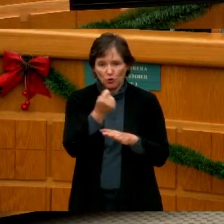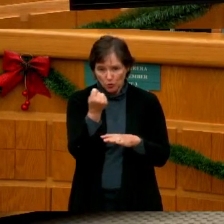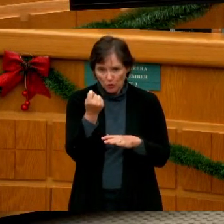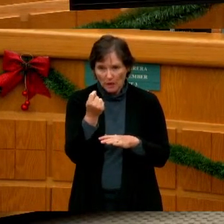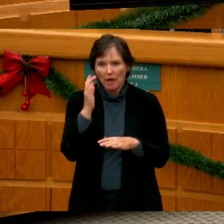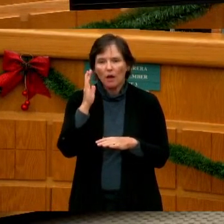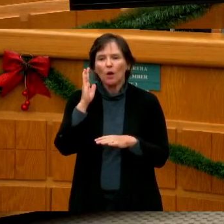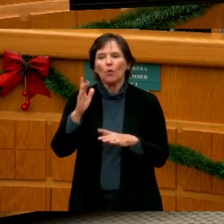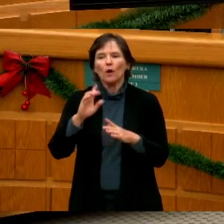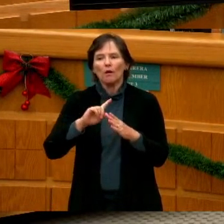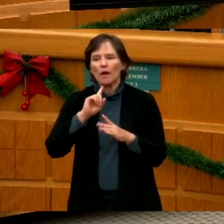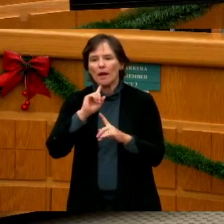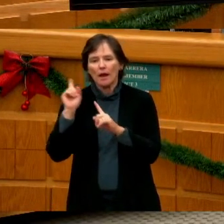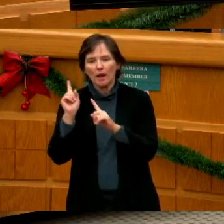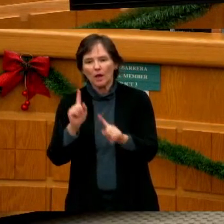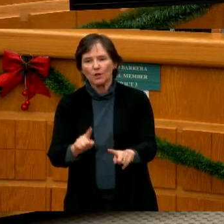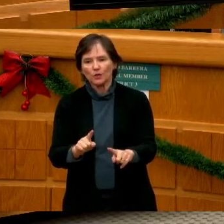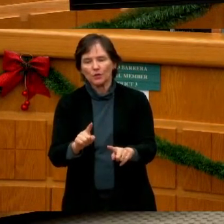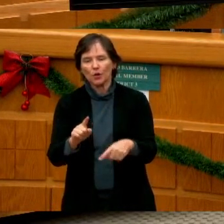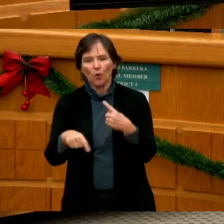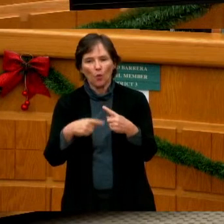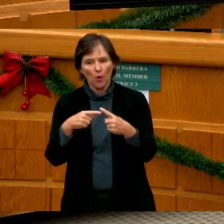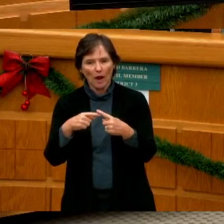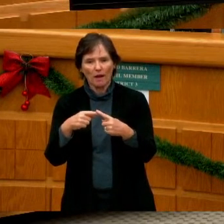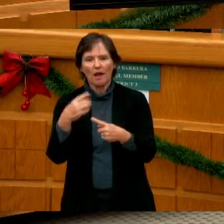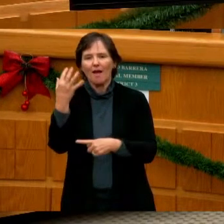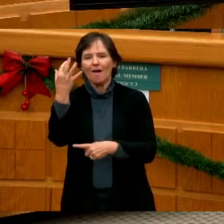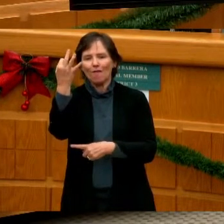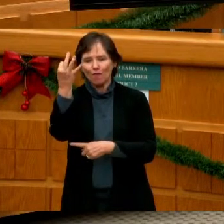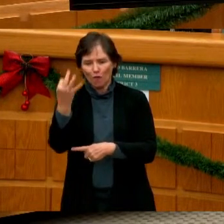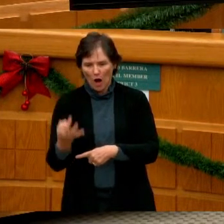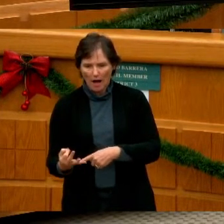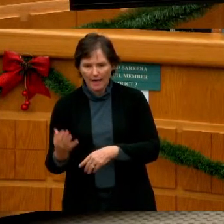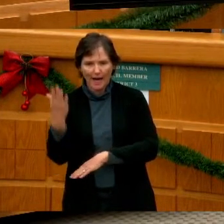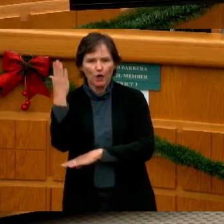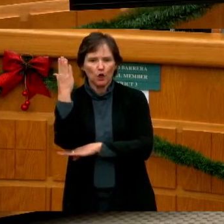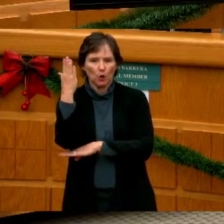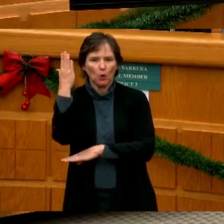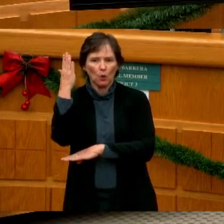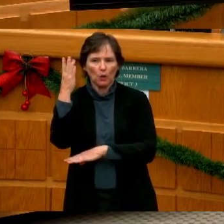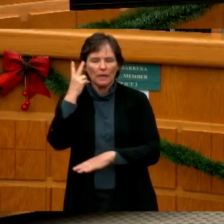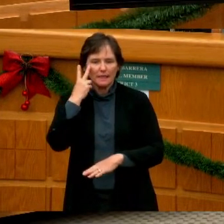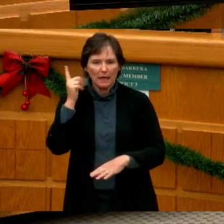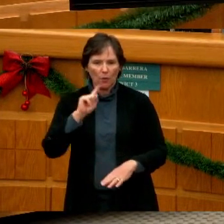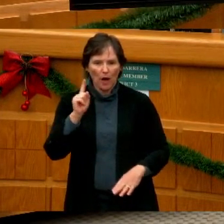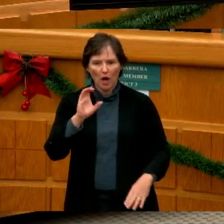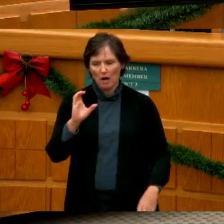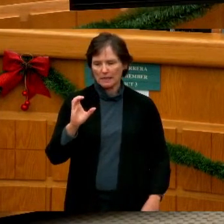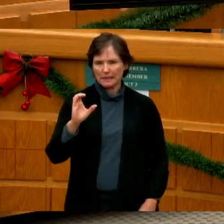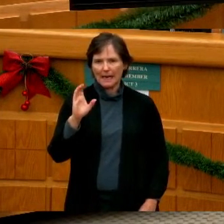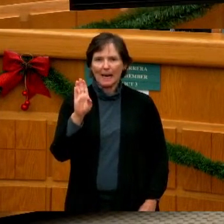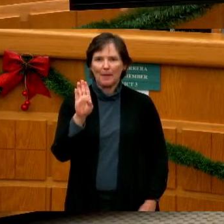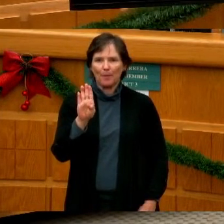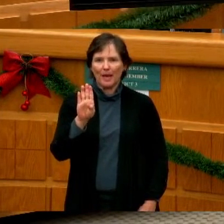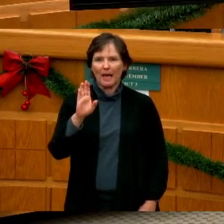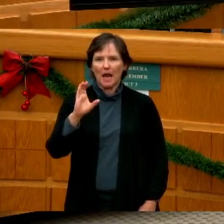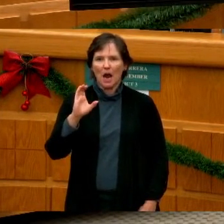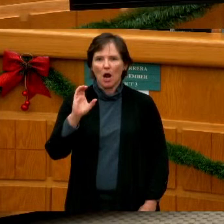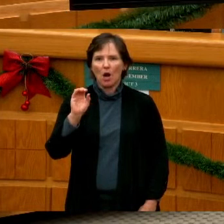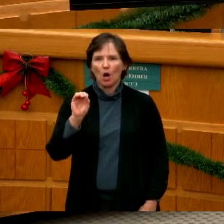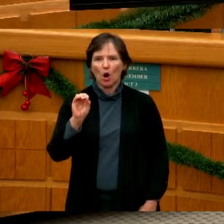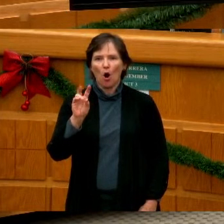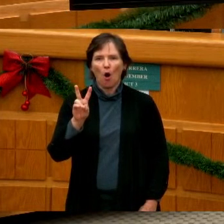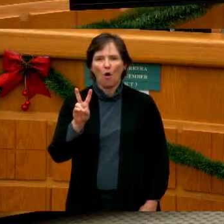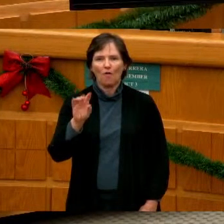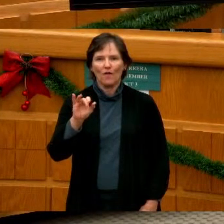on Friday at noon. It will be myself and Director Rodriguez of the Public Health Department. And you can find